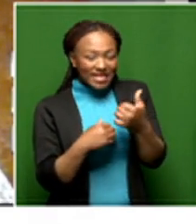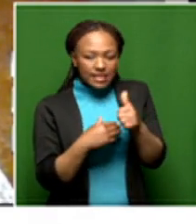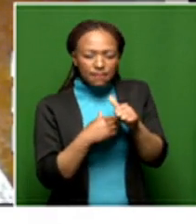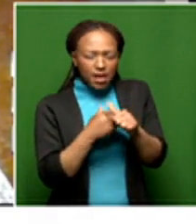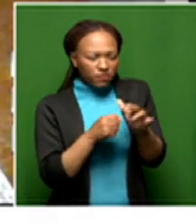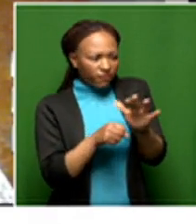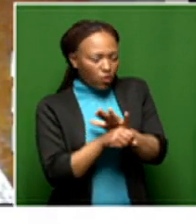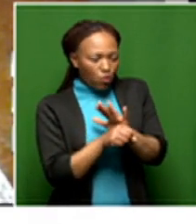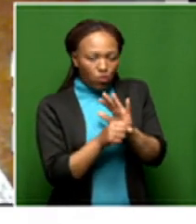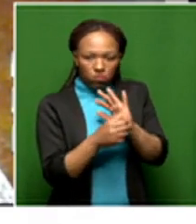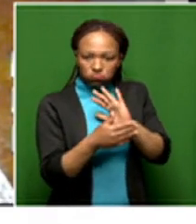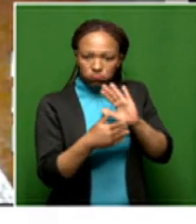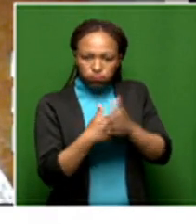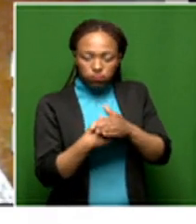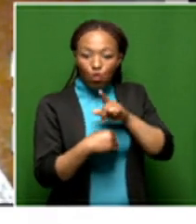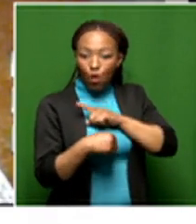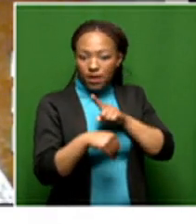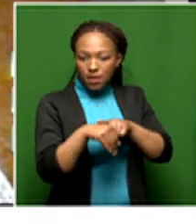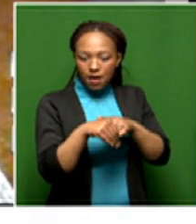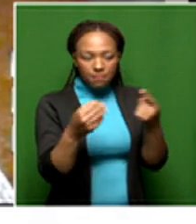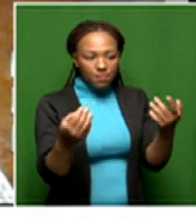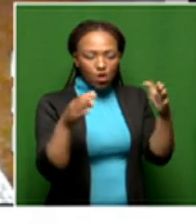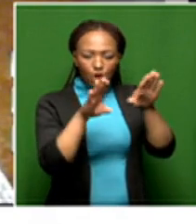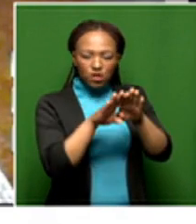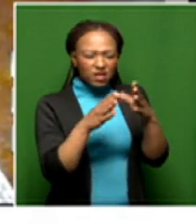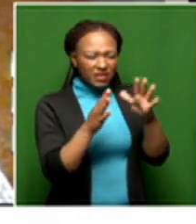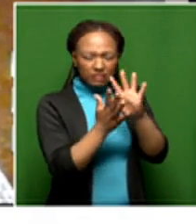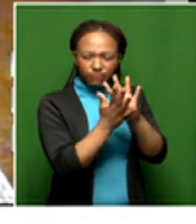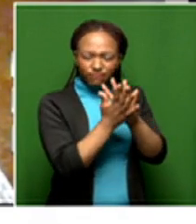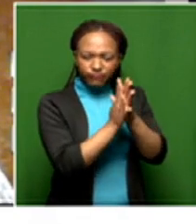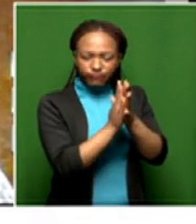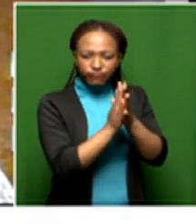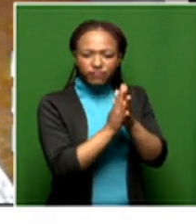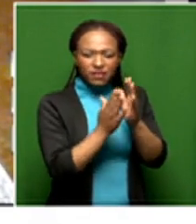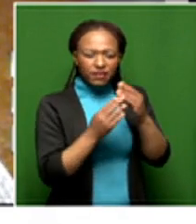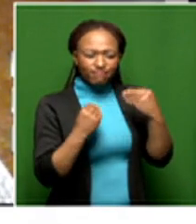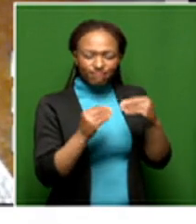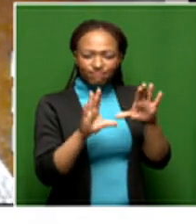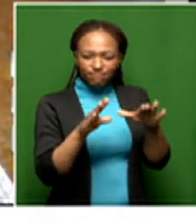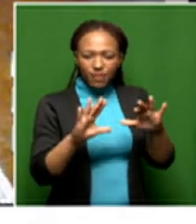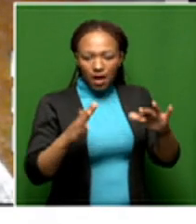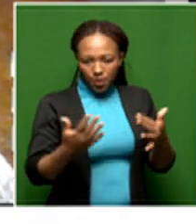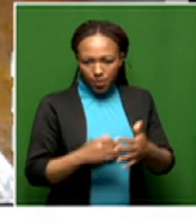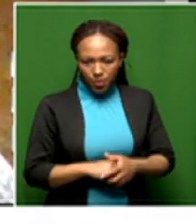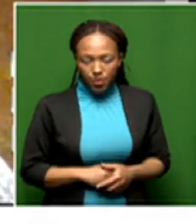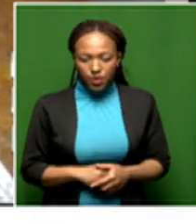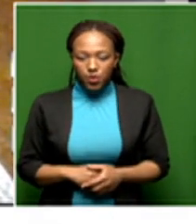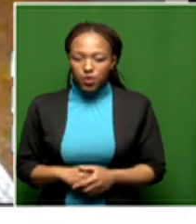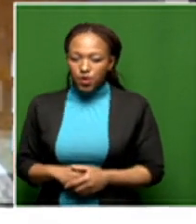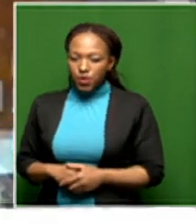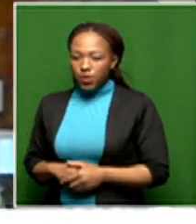in lockdown. So how has that basically hit the industry? Yeah, it's been